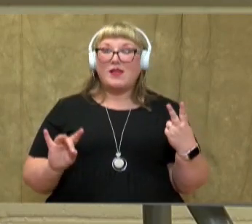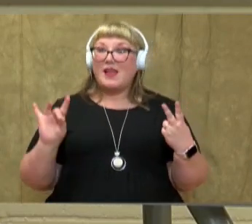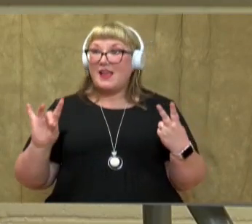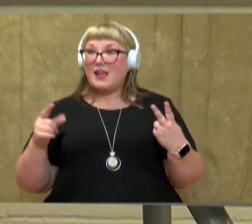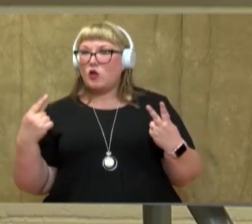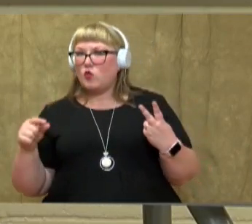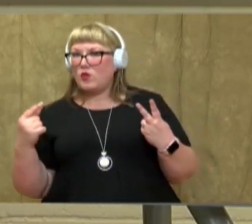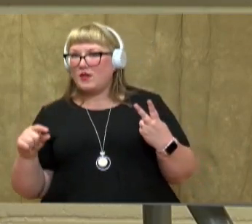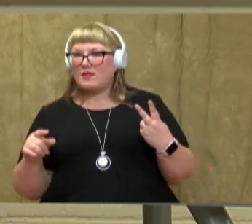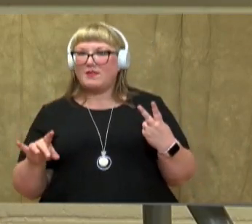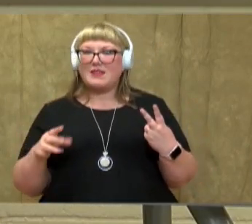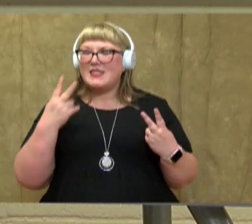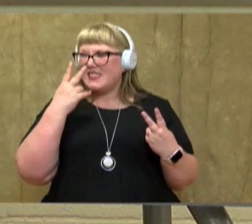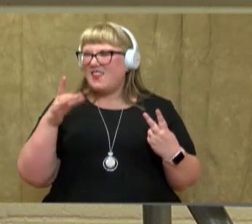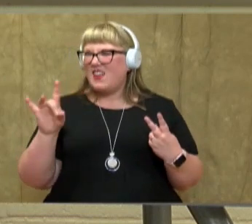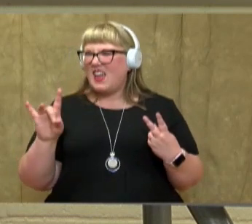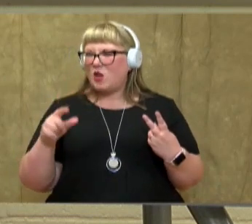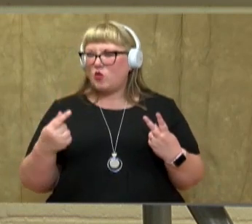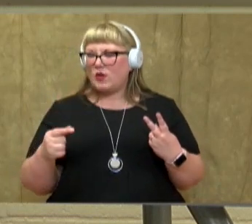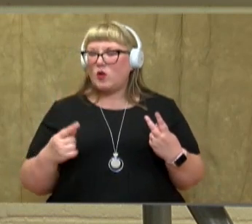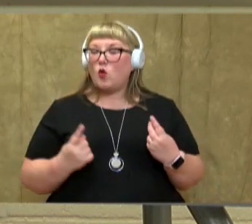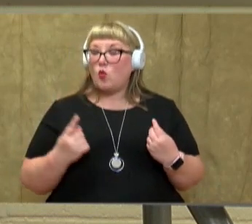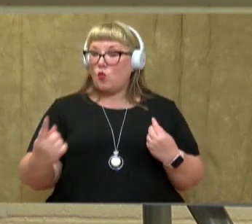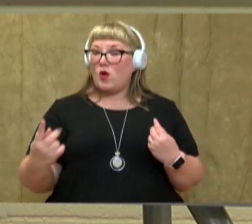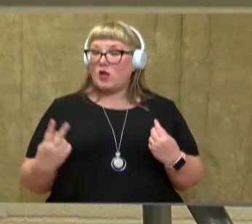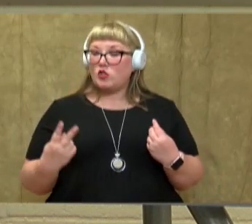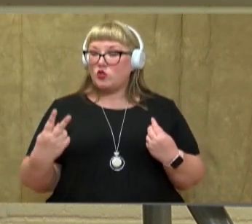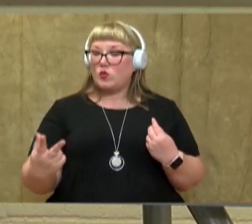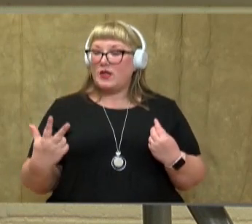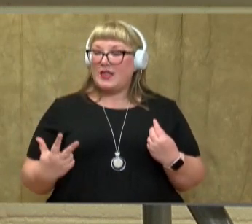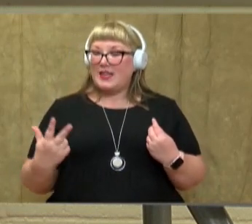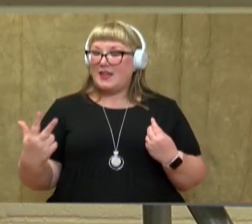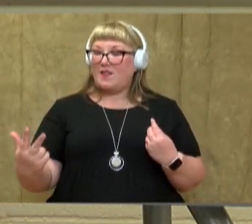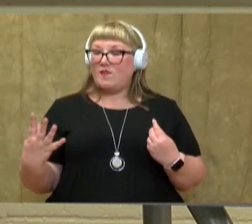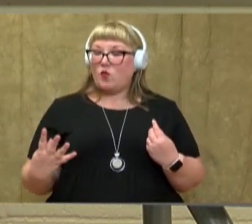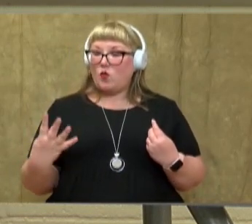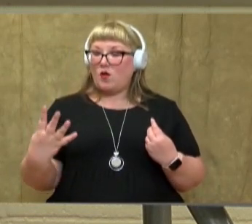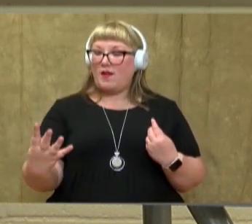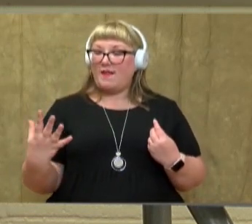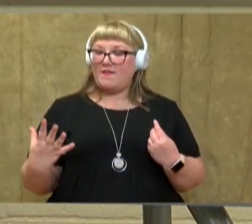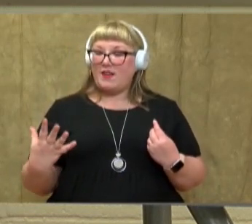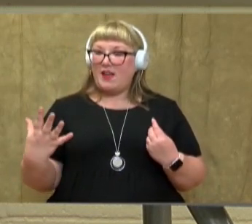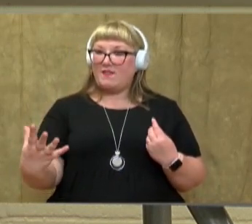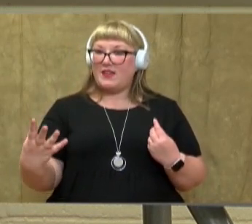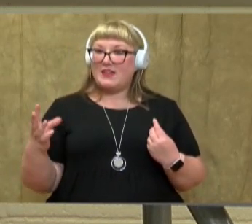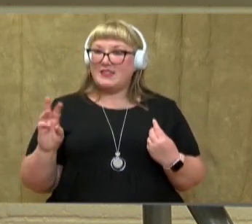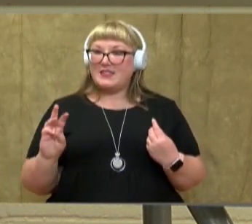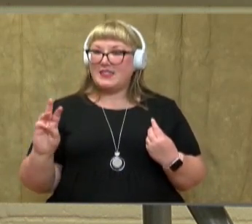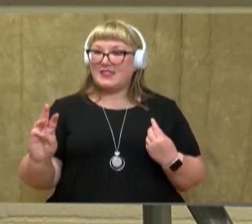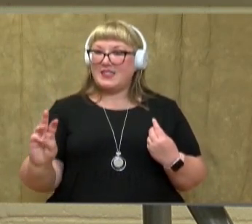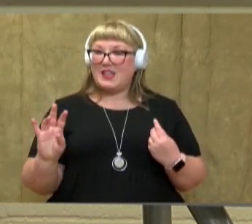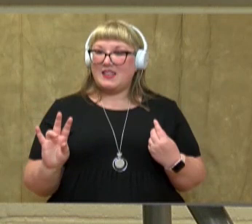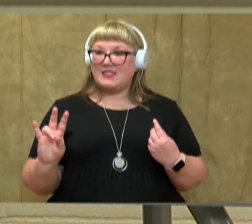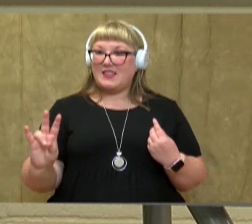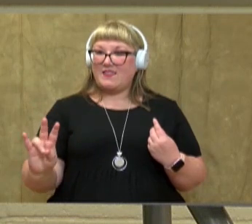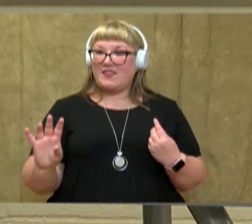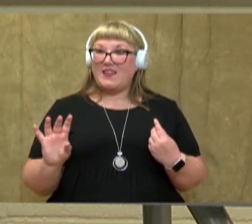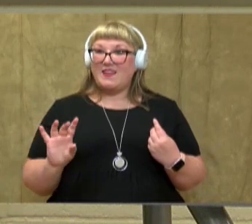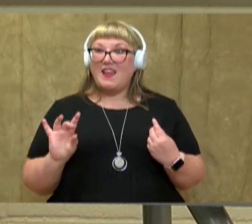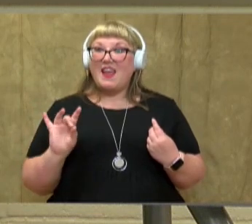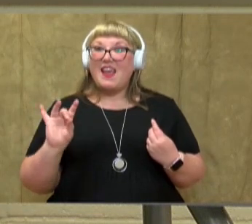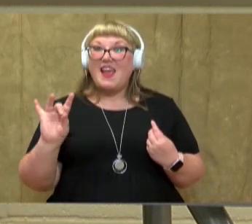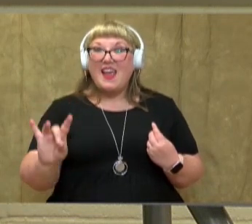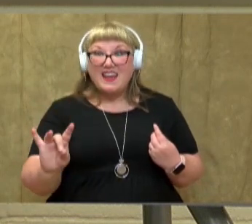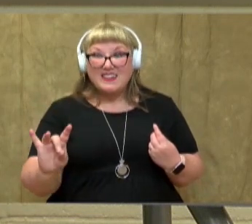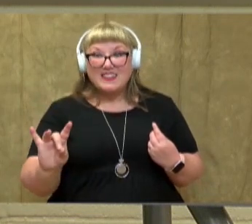in our green. Let's see if it's 8. One, two, three, four, five, six,